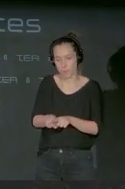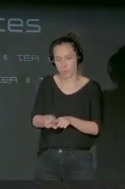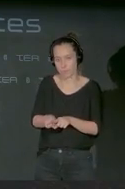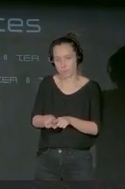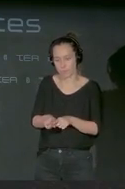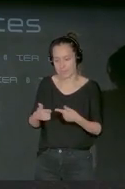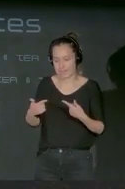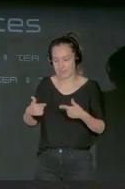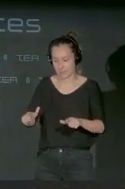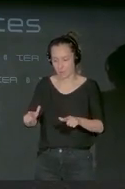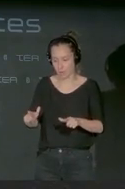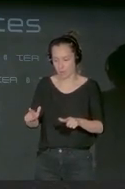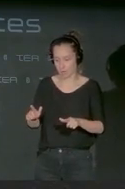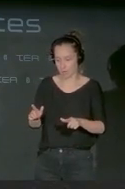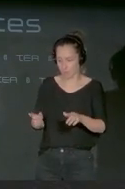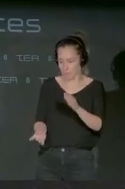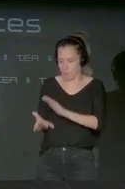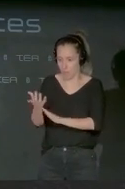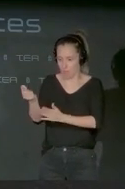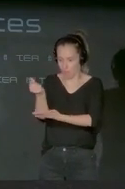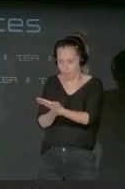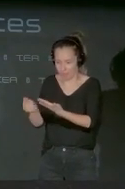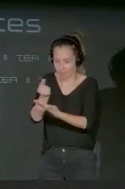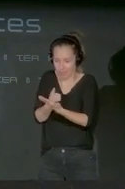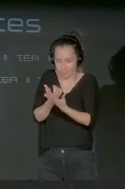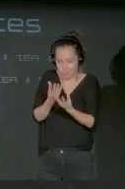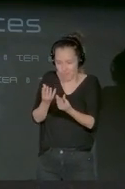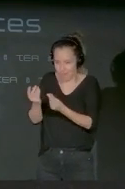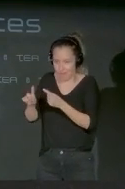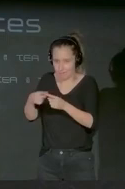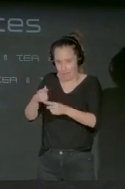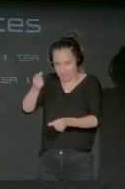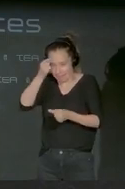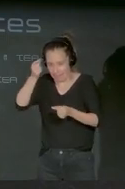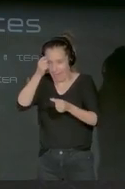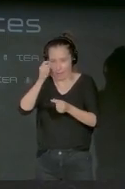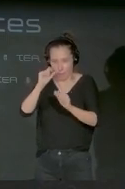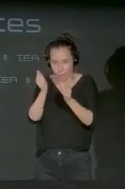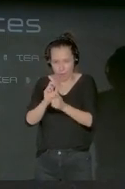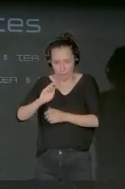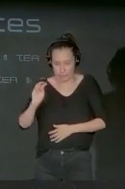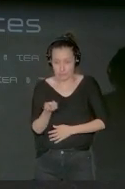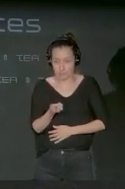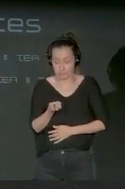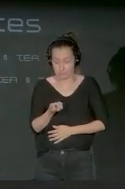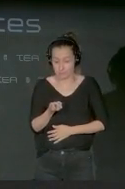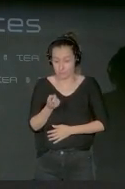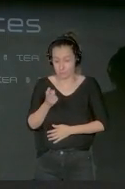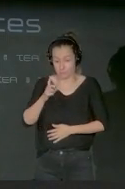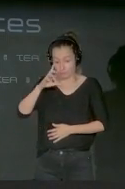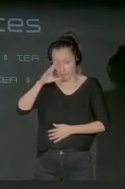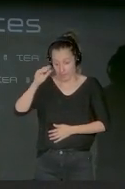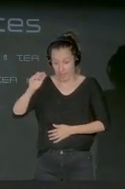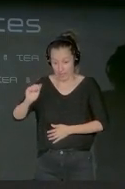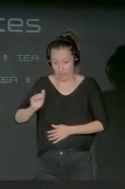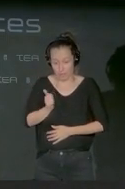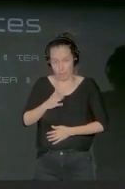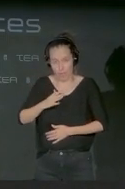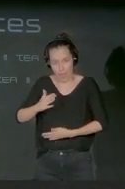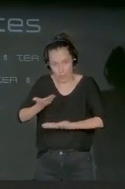on, using AI to help the production process, for example, could be very beneficial. Challenges,